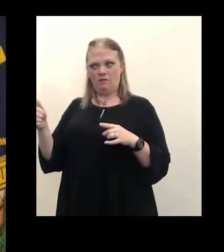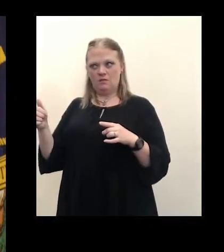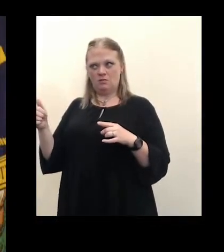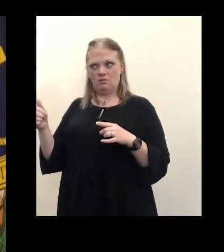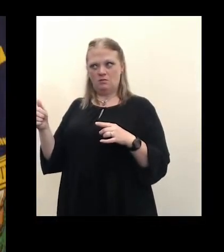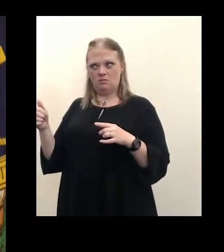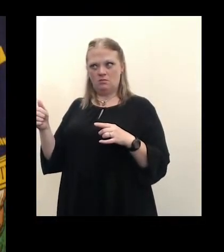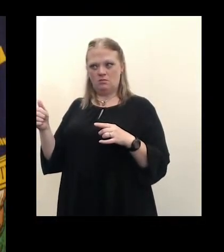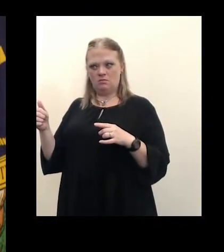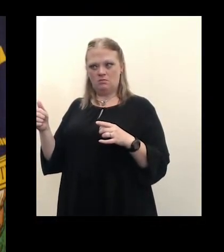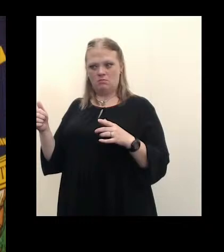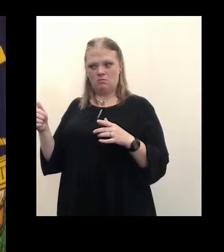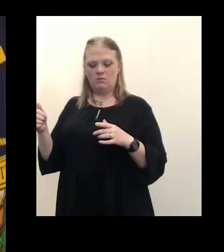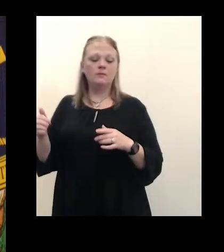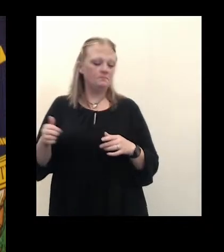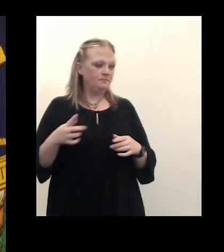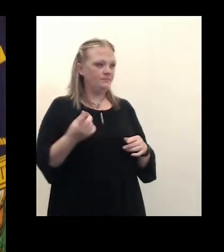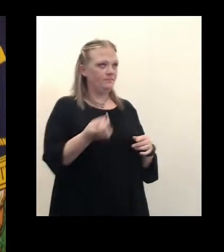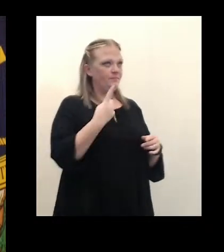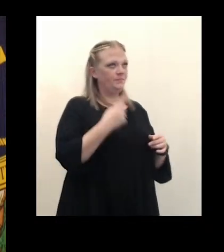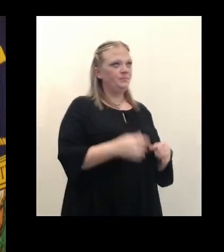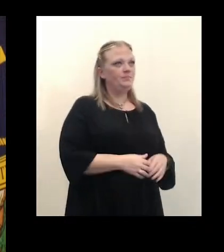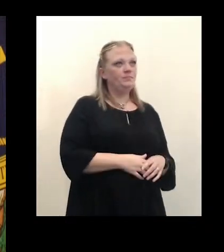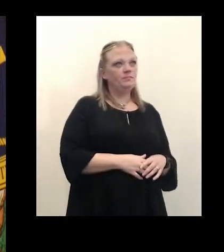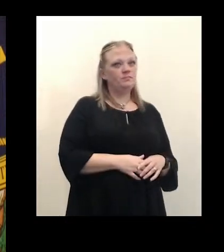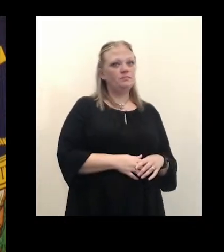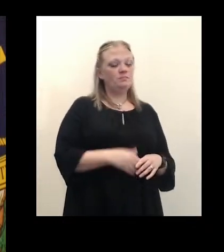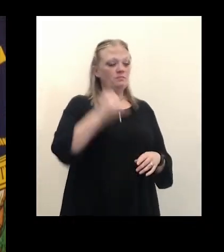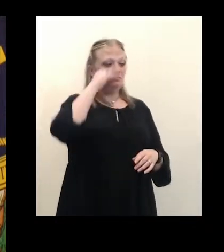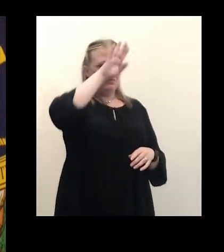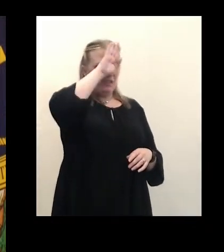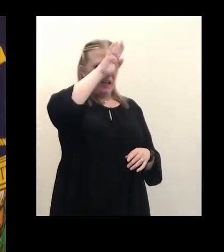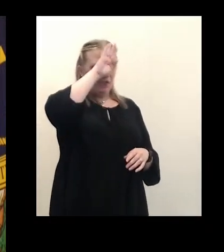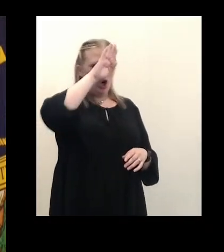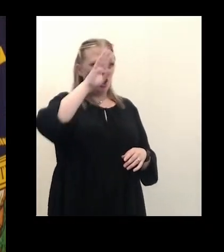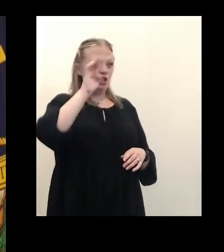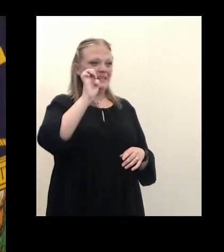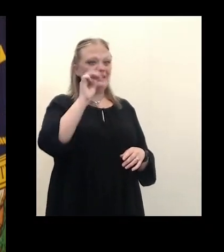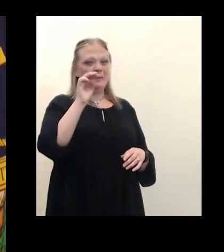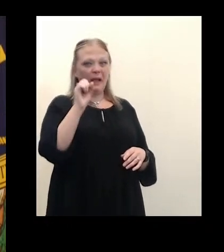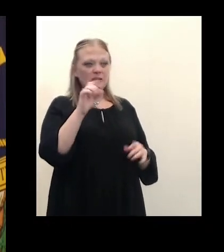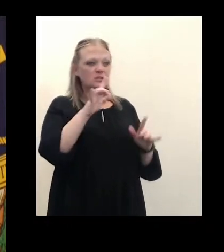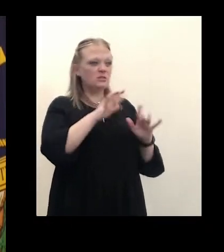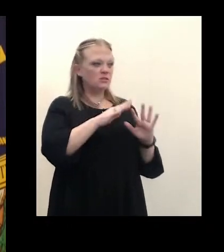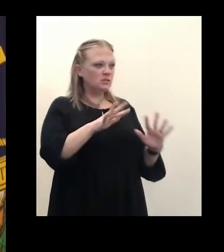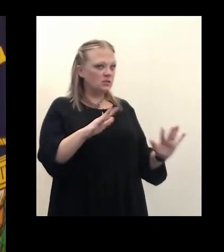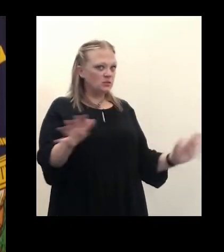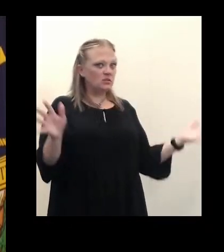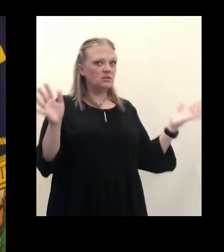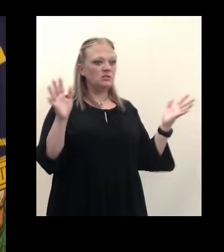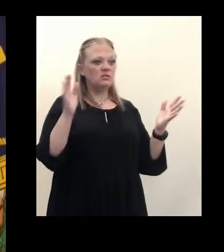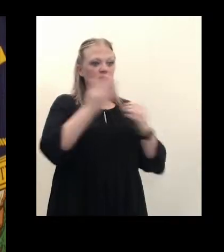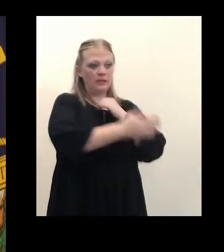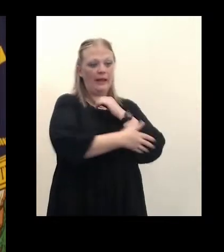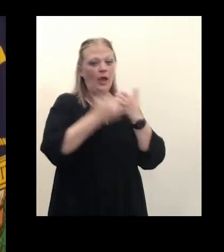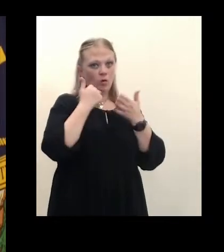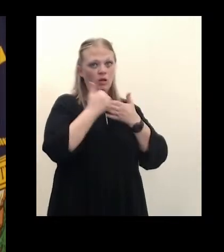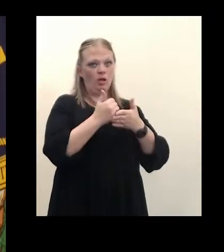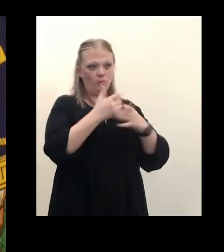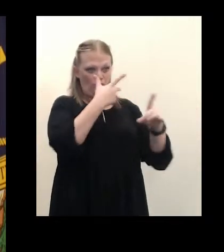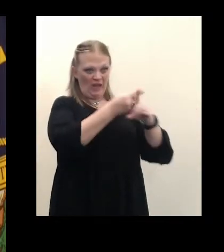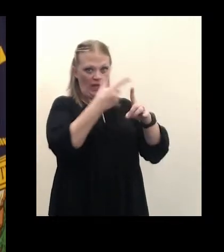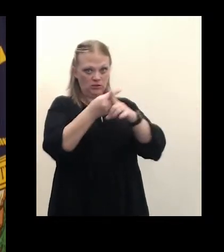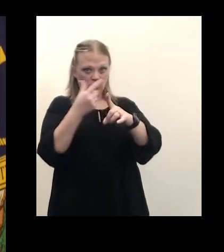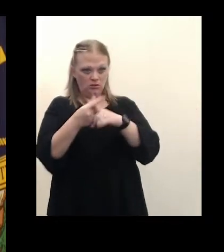clinic themselves? The question was if firefighters, EMS, others that were early on, the county made efforts to vaccinate them, what's going on with